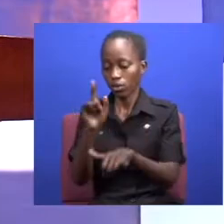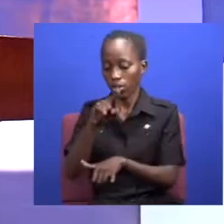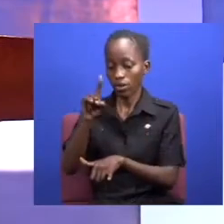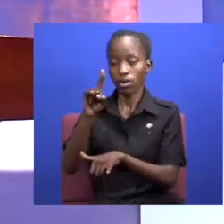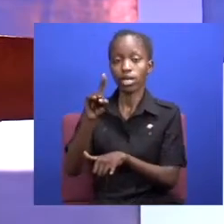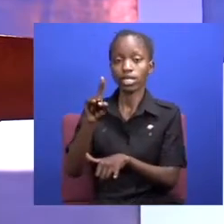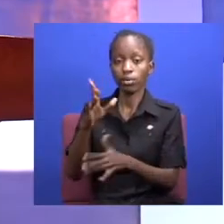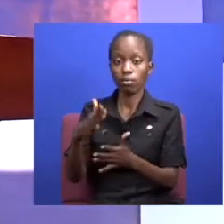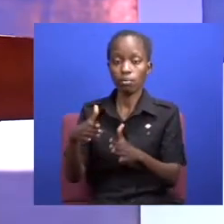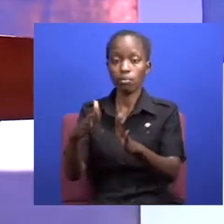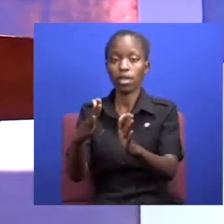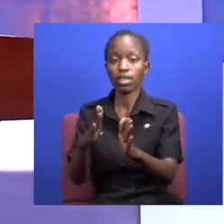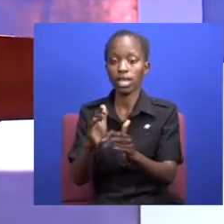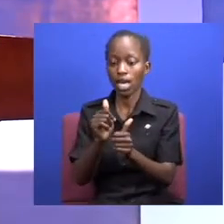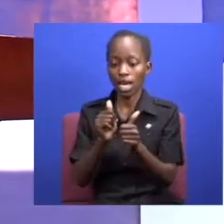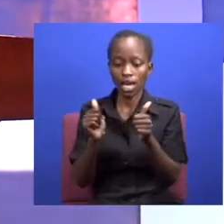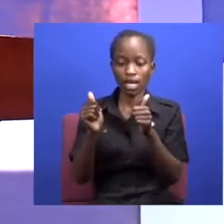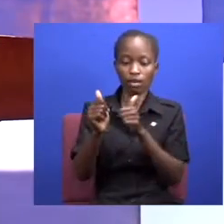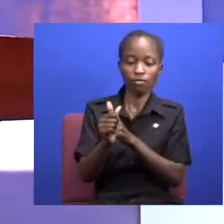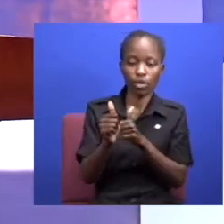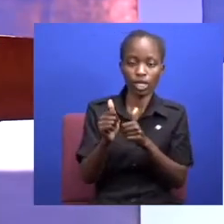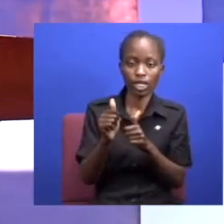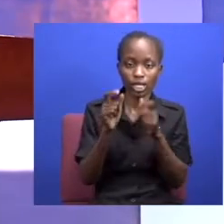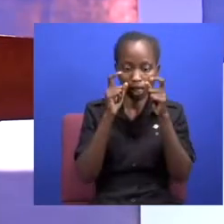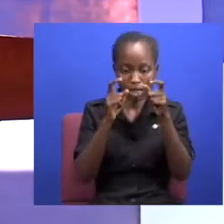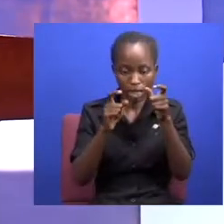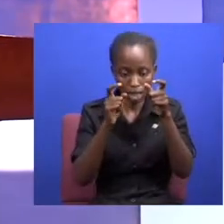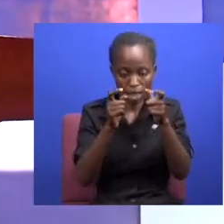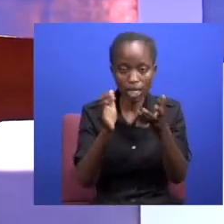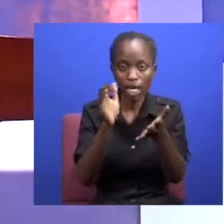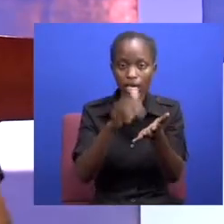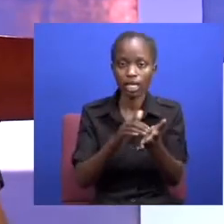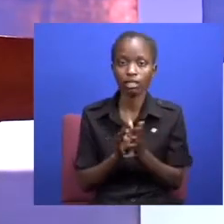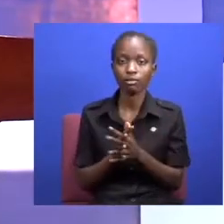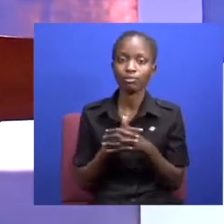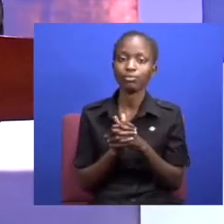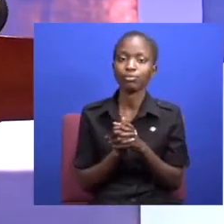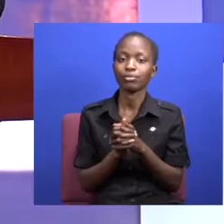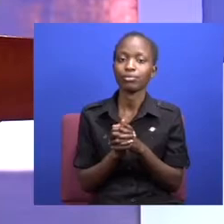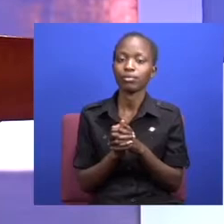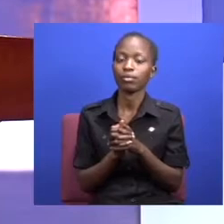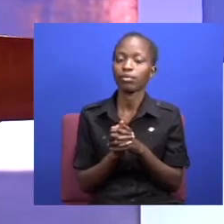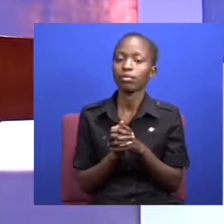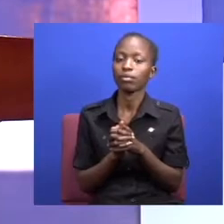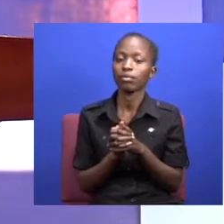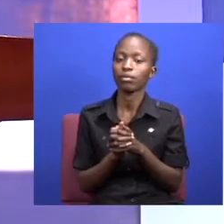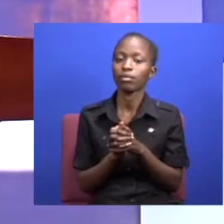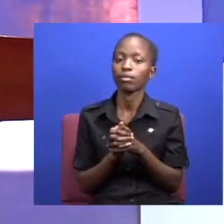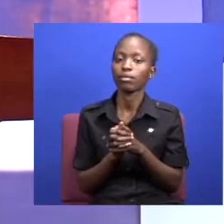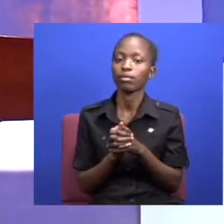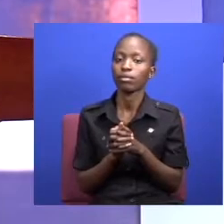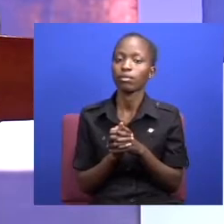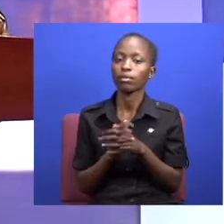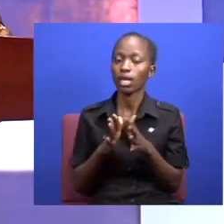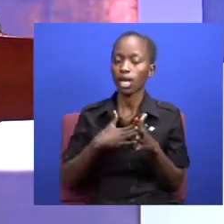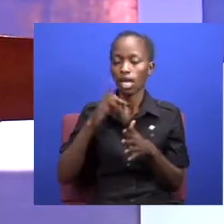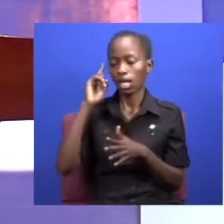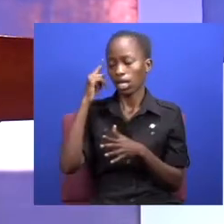the right path and avoid making mistakes. See, I like to think of it in this